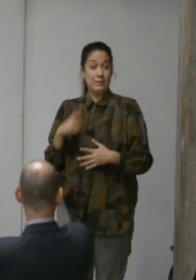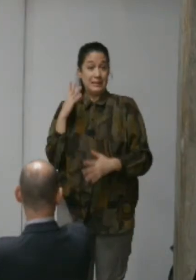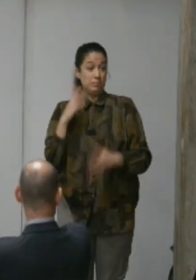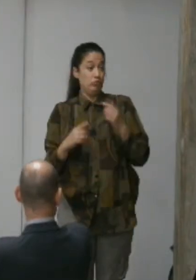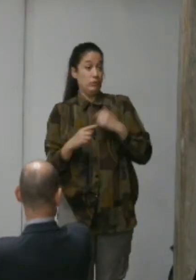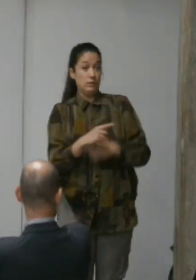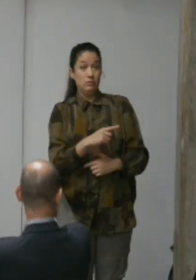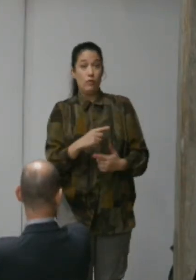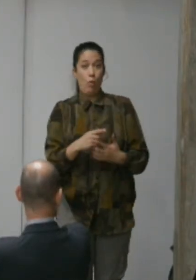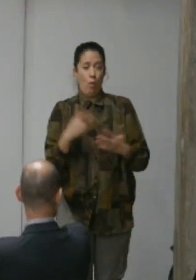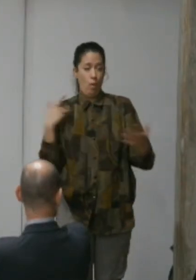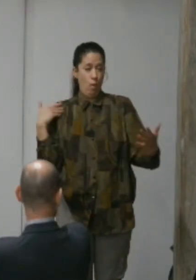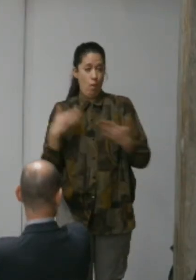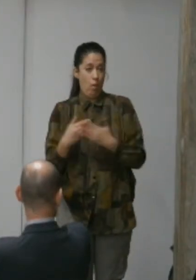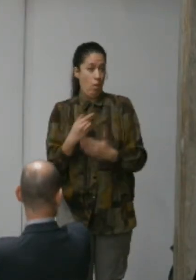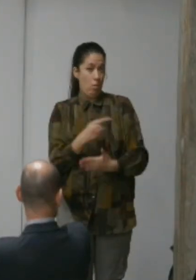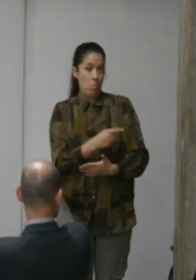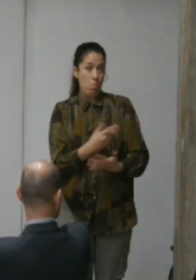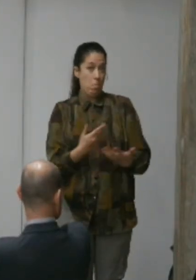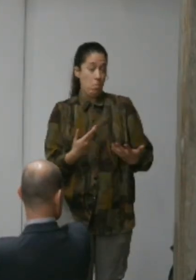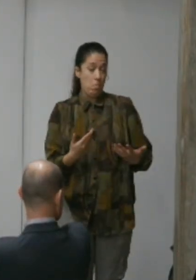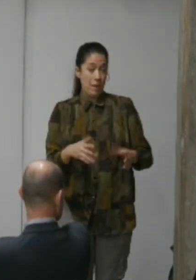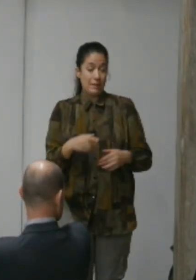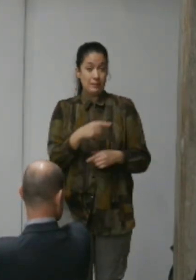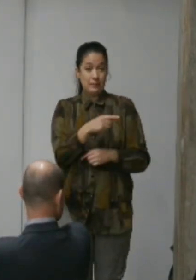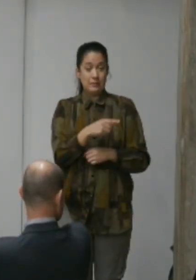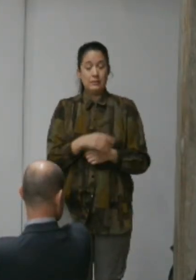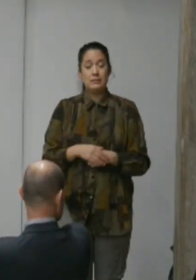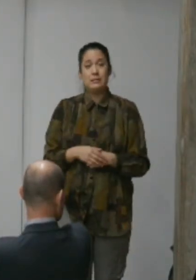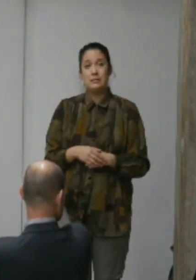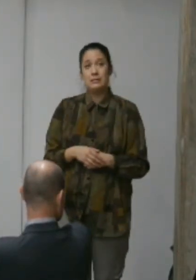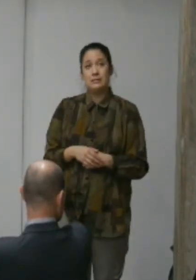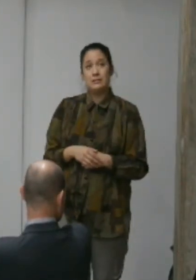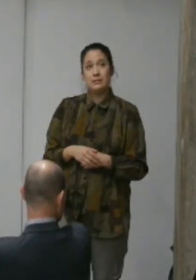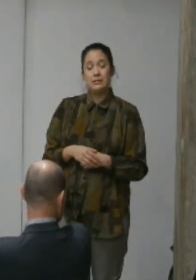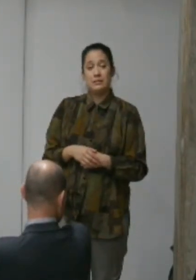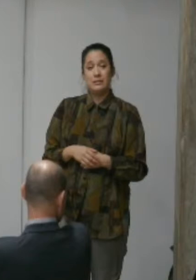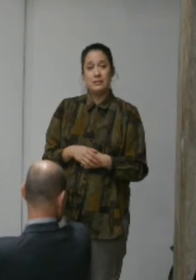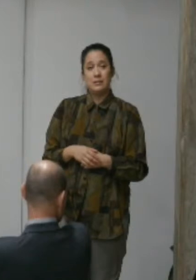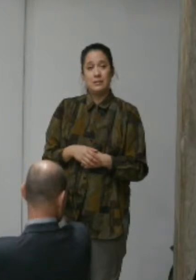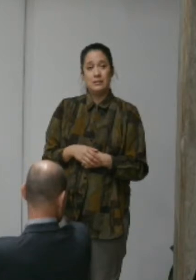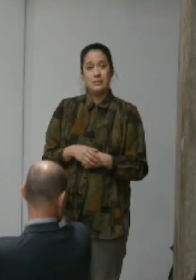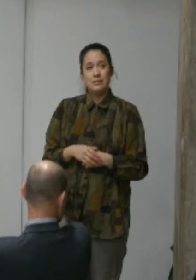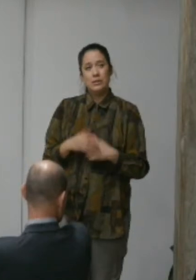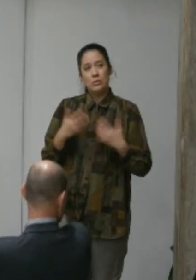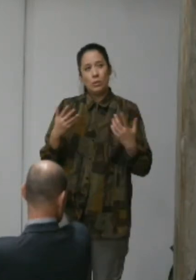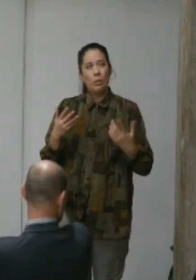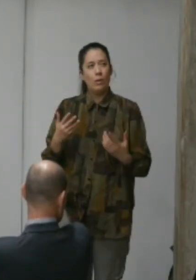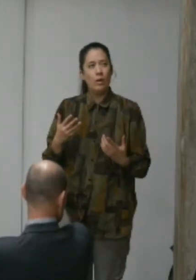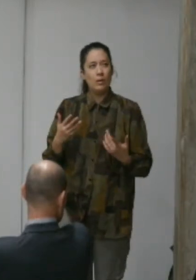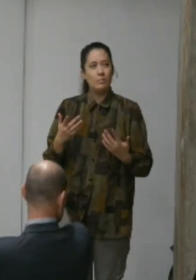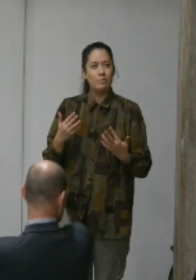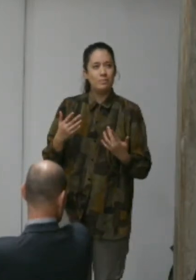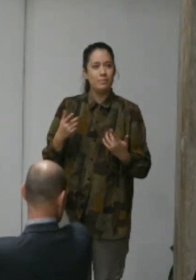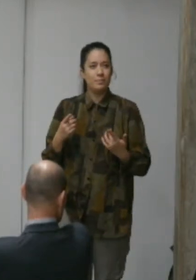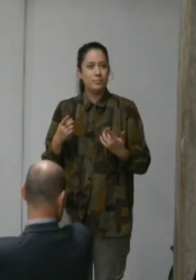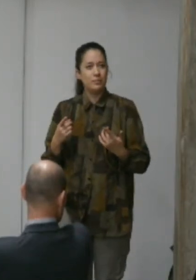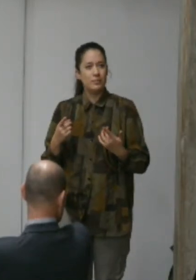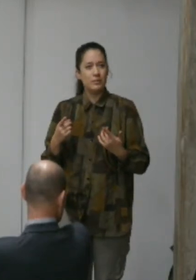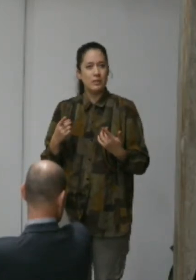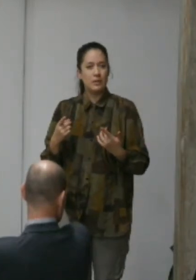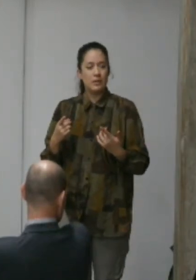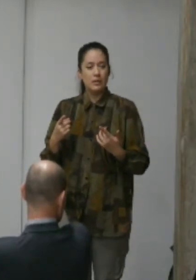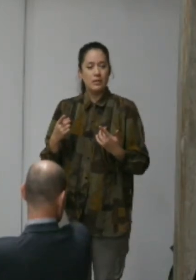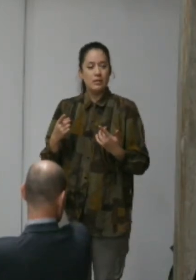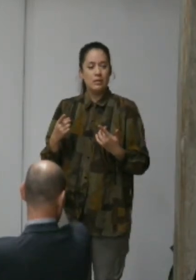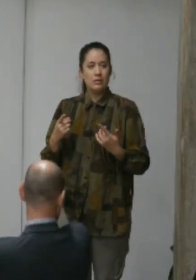of the push to kind of not meet the needs of, or not protect clinically vulnerable people, was to kind of